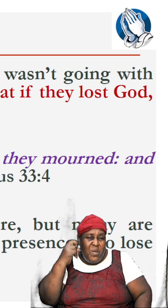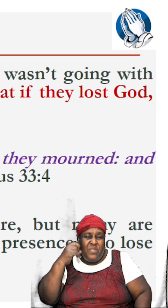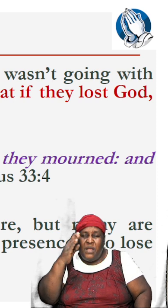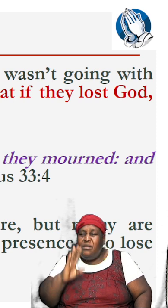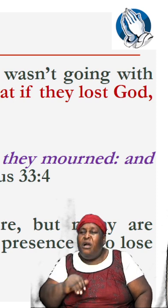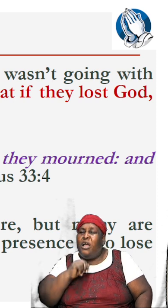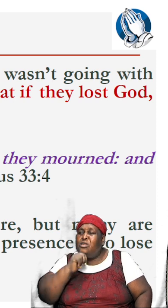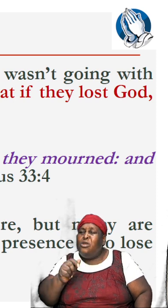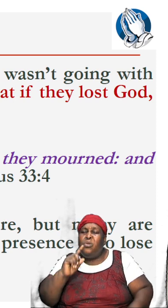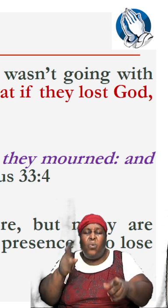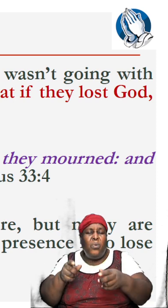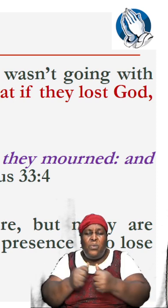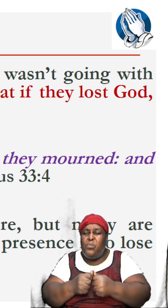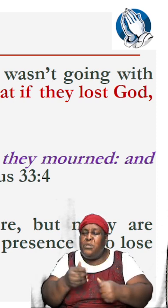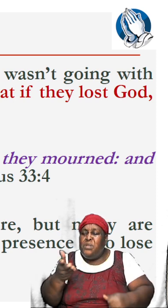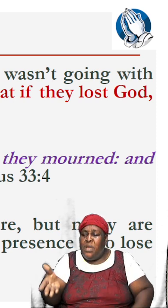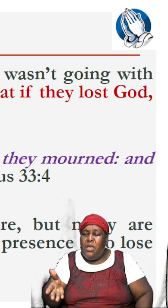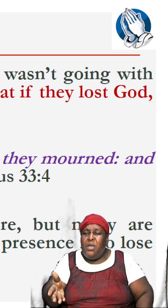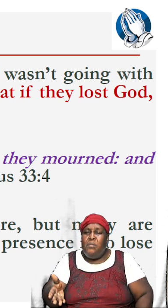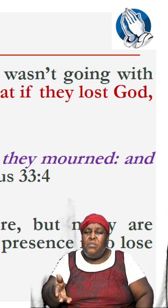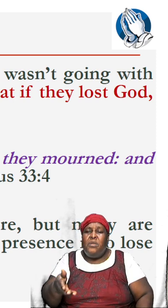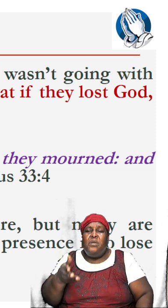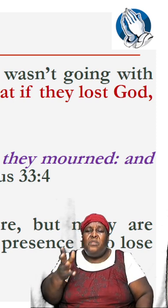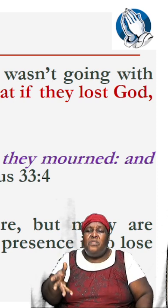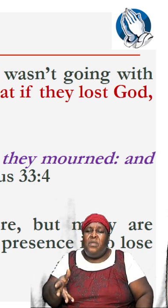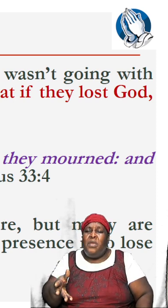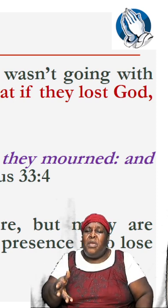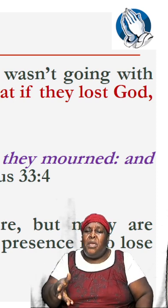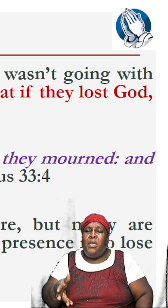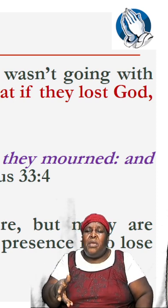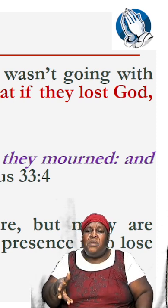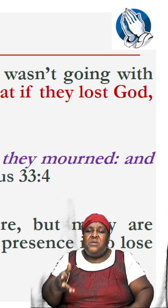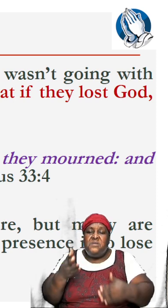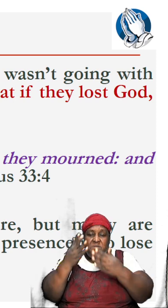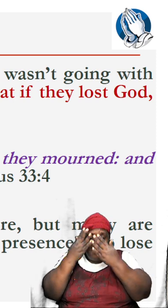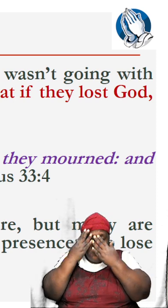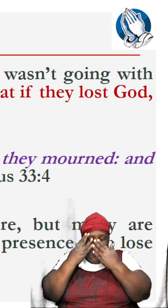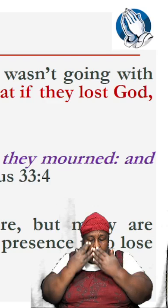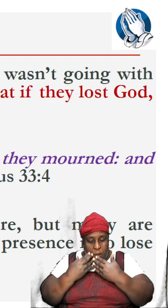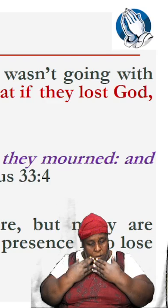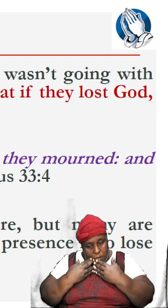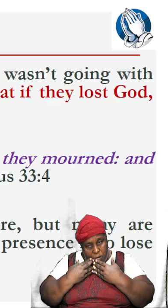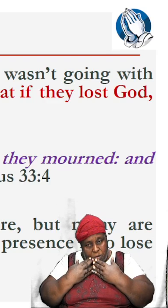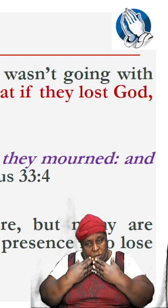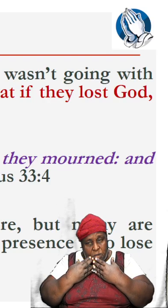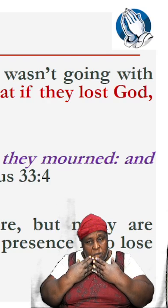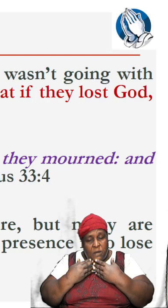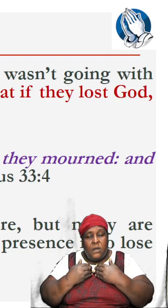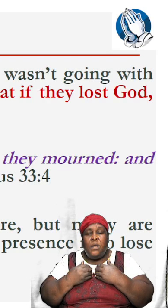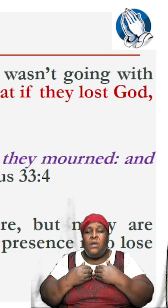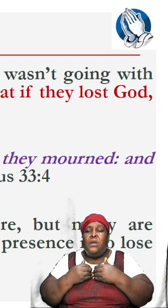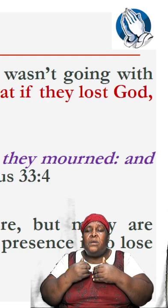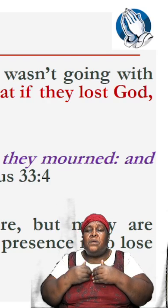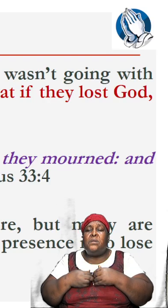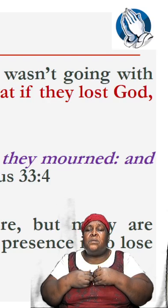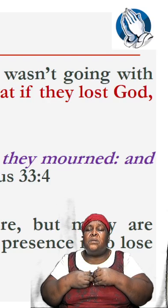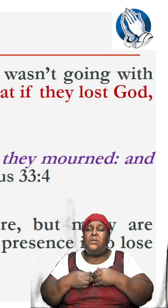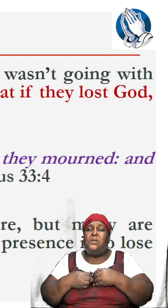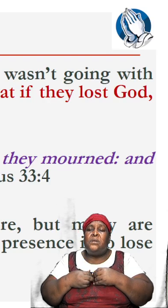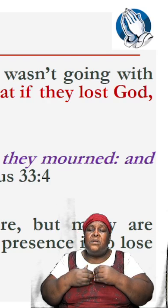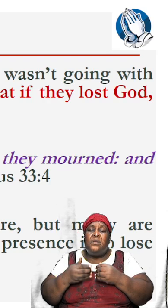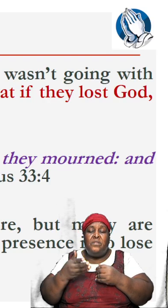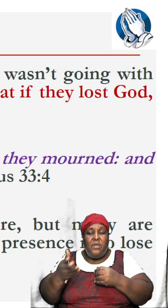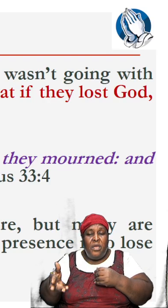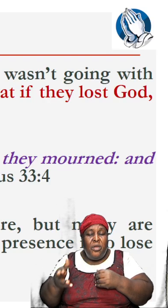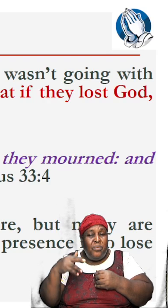God. The Bible said they mourn because they realize that if they have